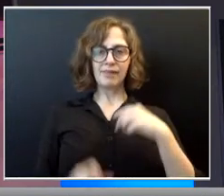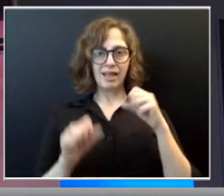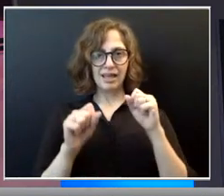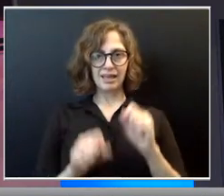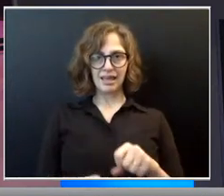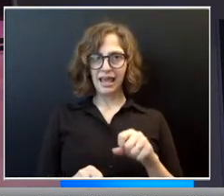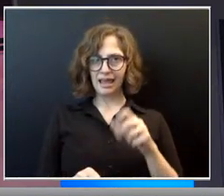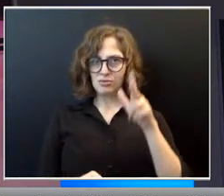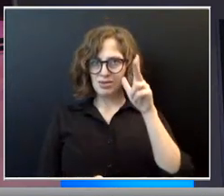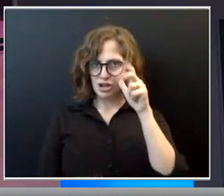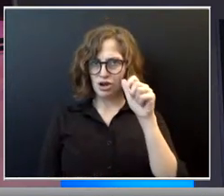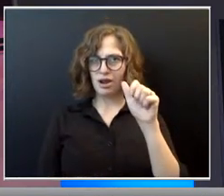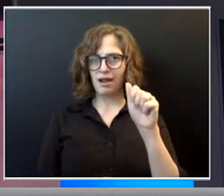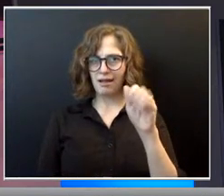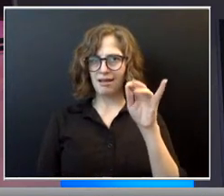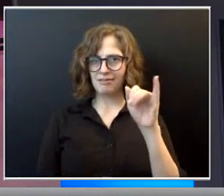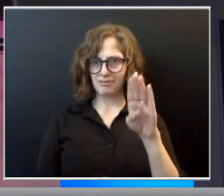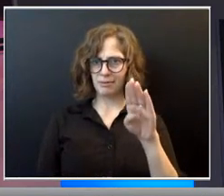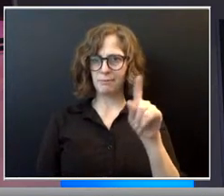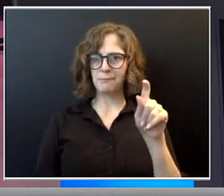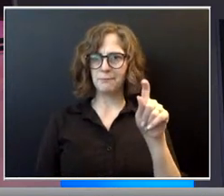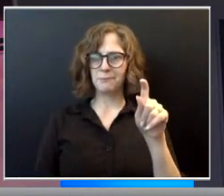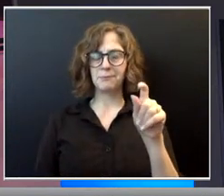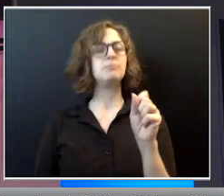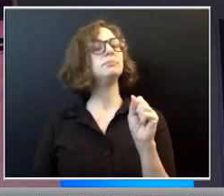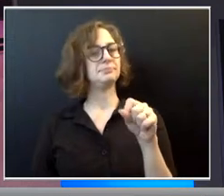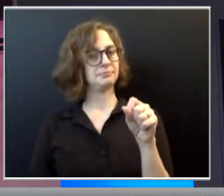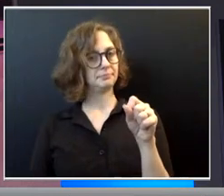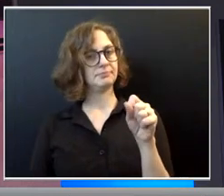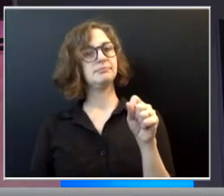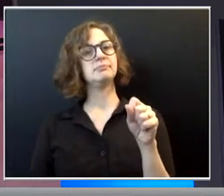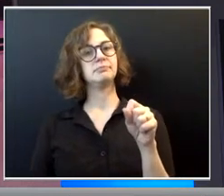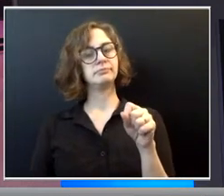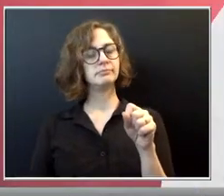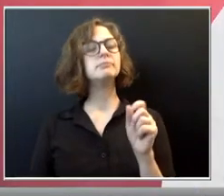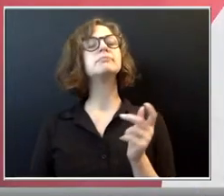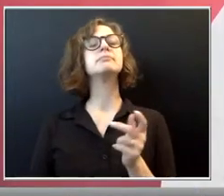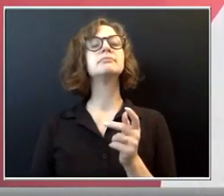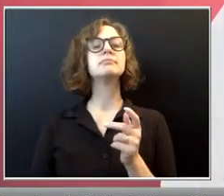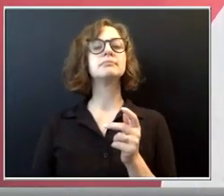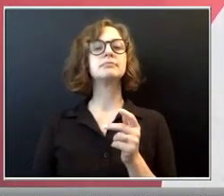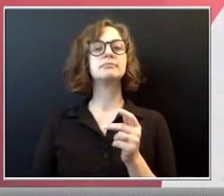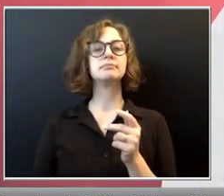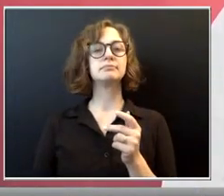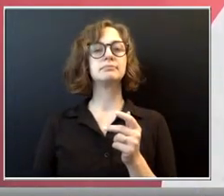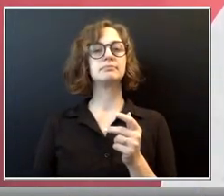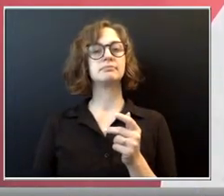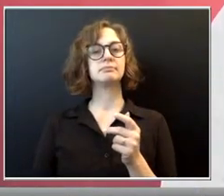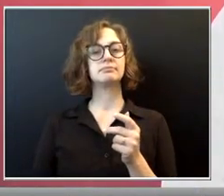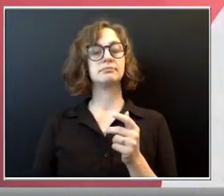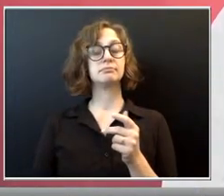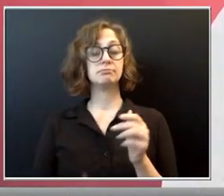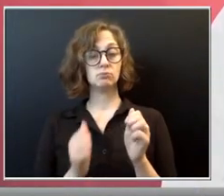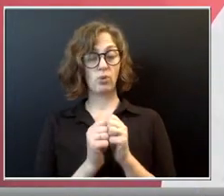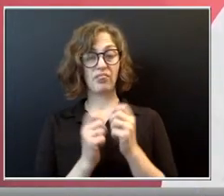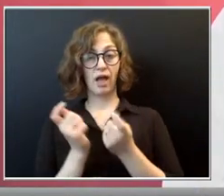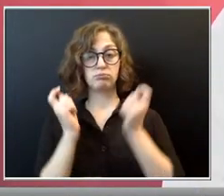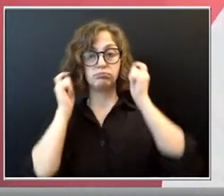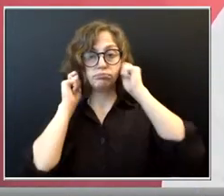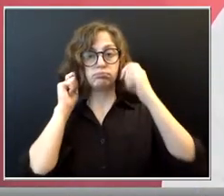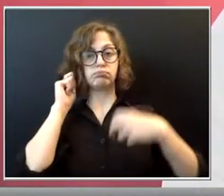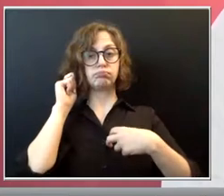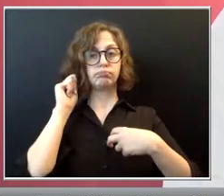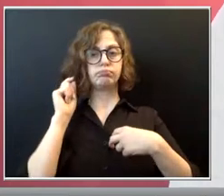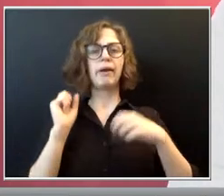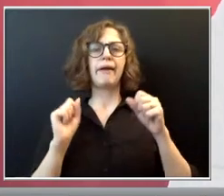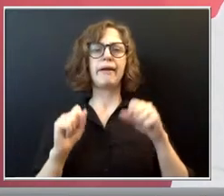AFib? Yes, so we can hear, when you listen with a stethoscope, you can hear an irregular